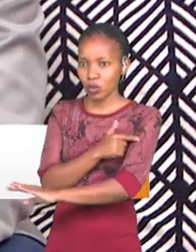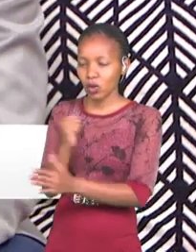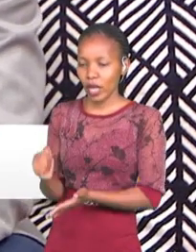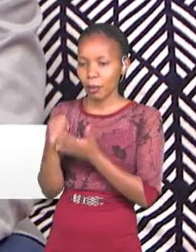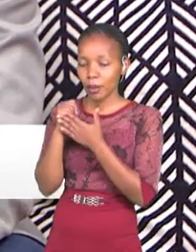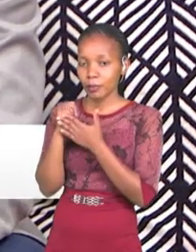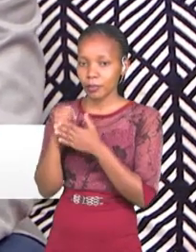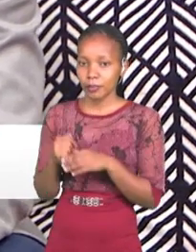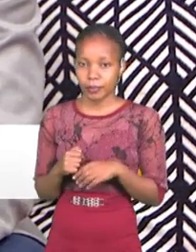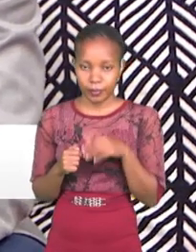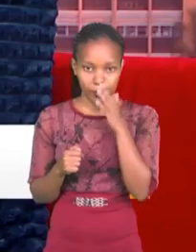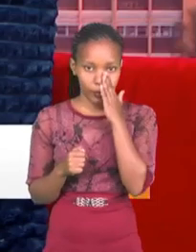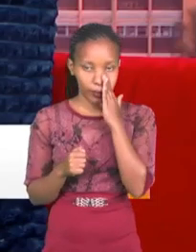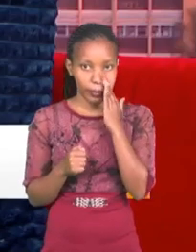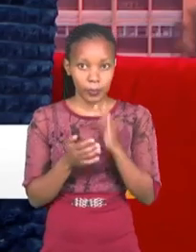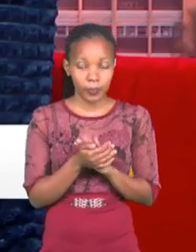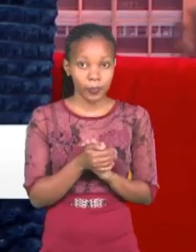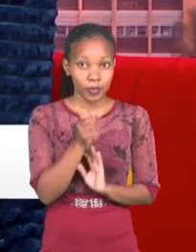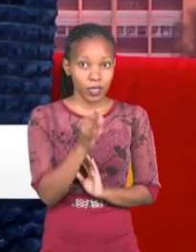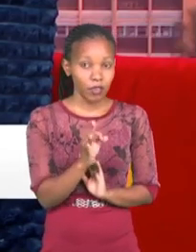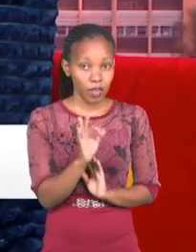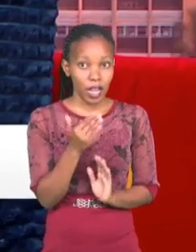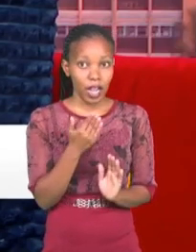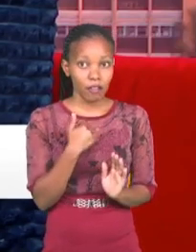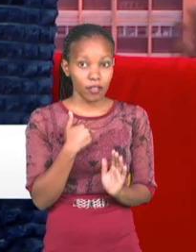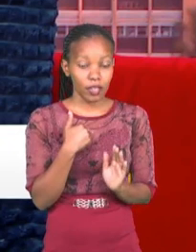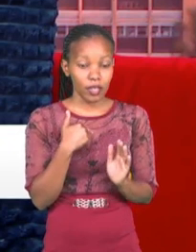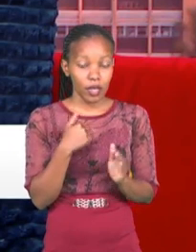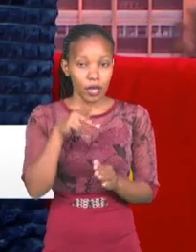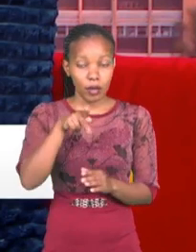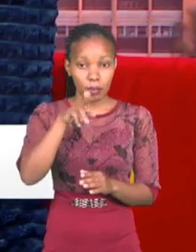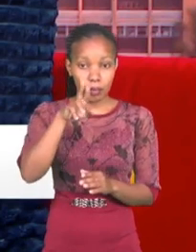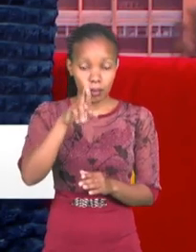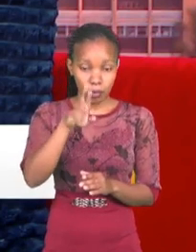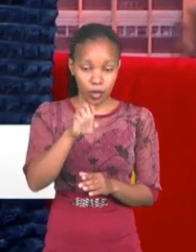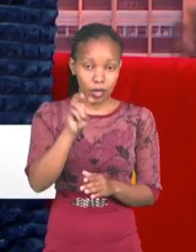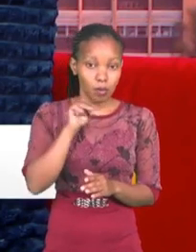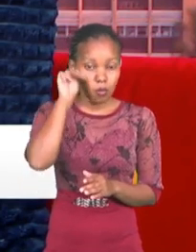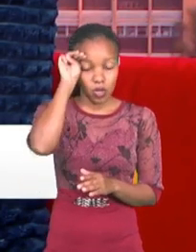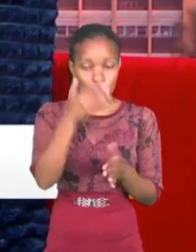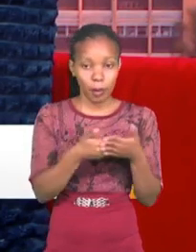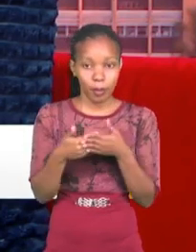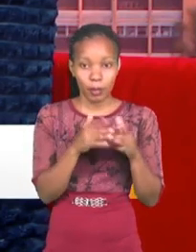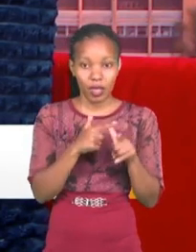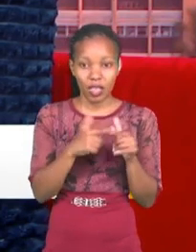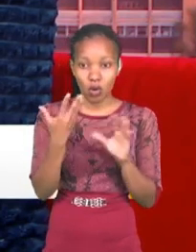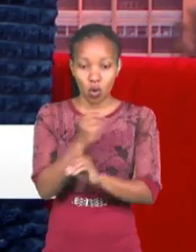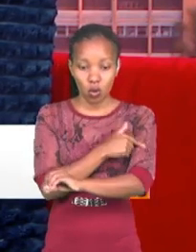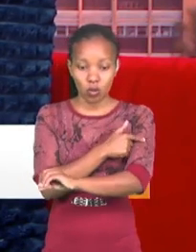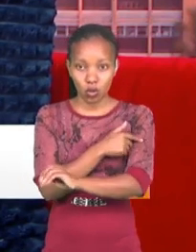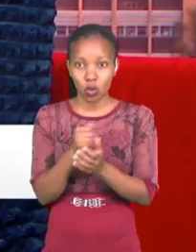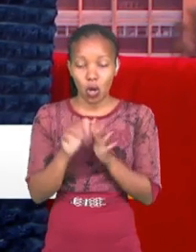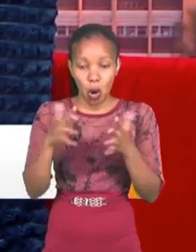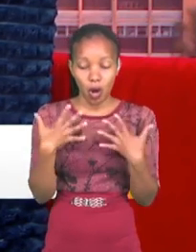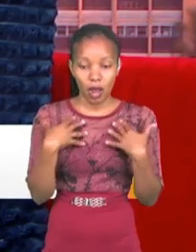help. If there is anticipated premature delivery, so we have to go to that hospital or